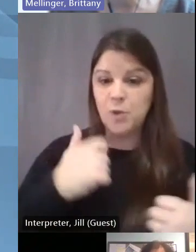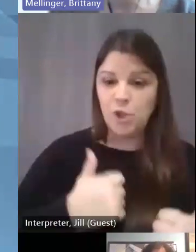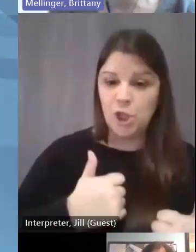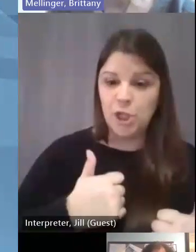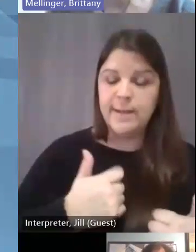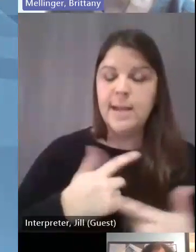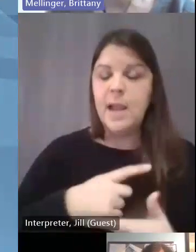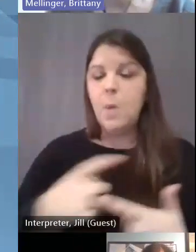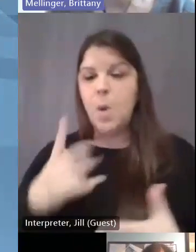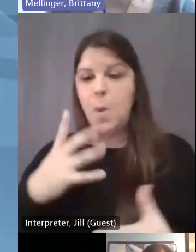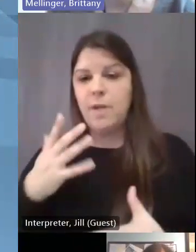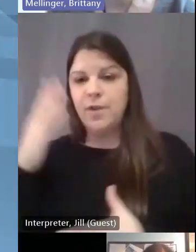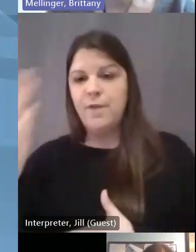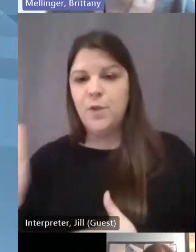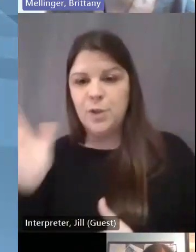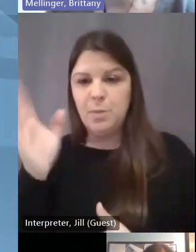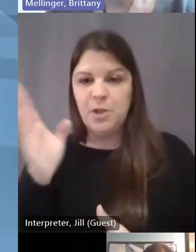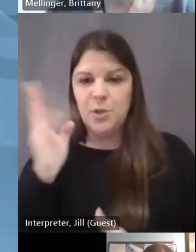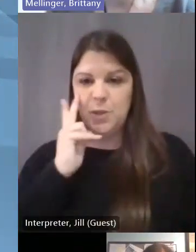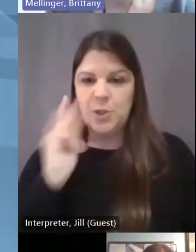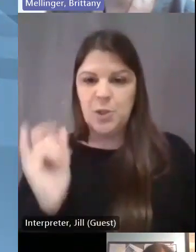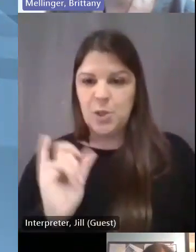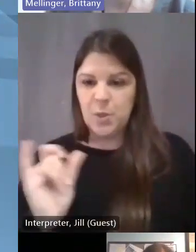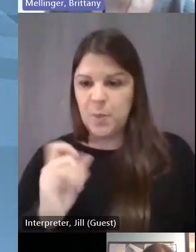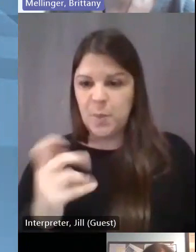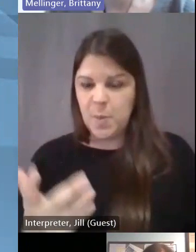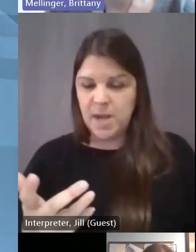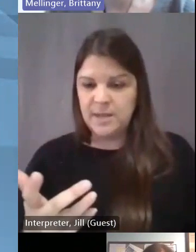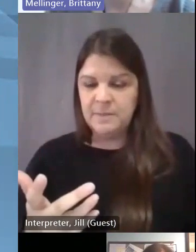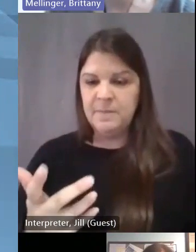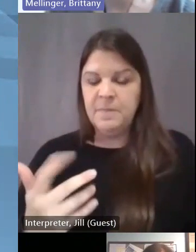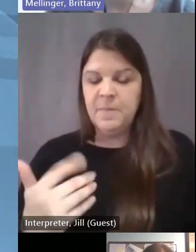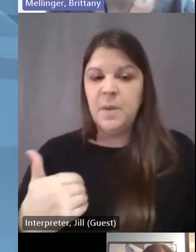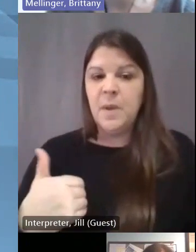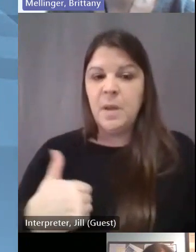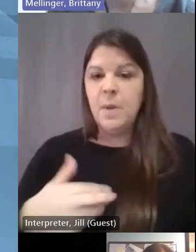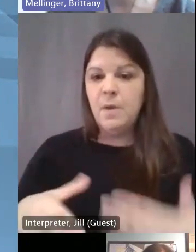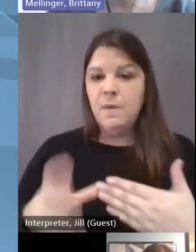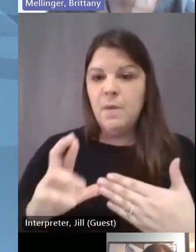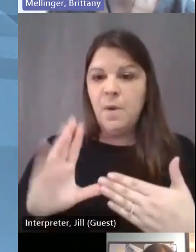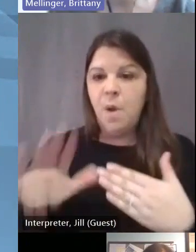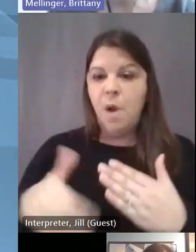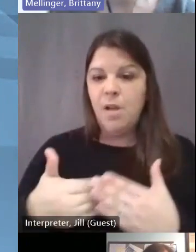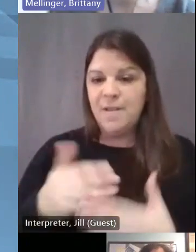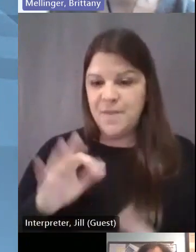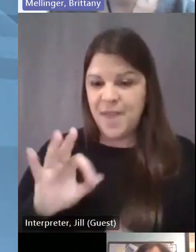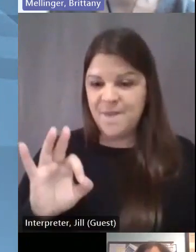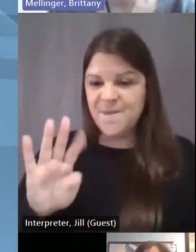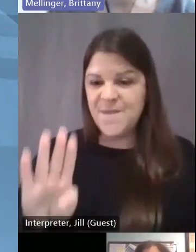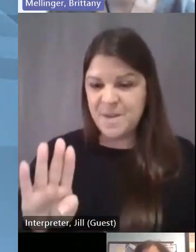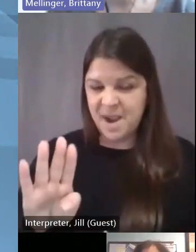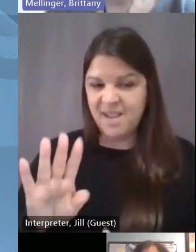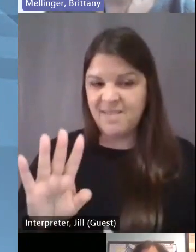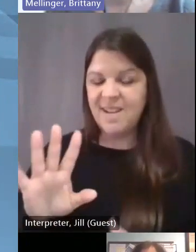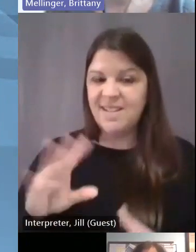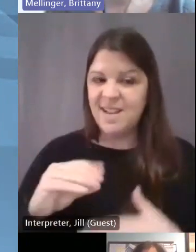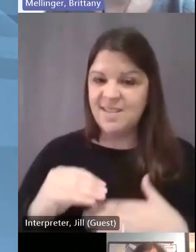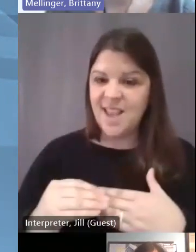would want in future presentations. We do review all of that feedback, and it does